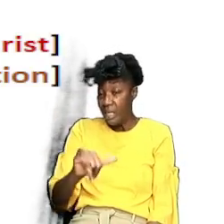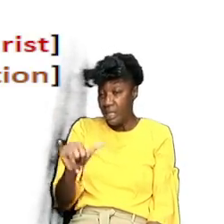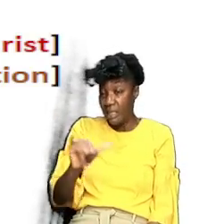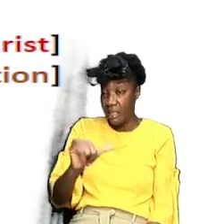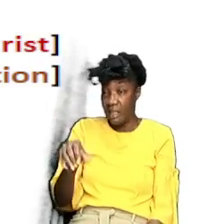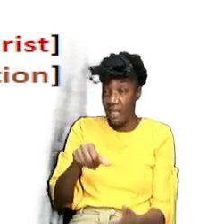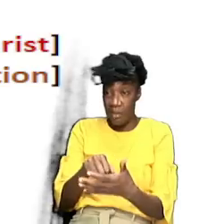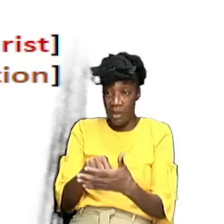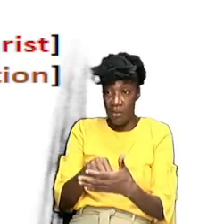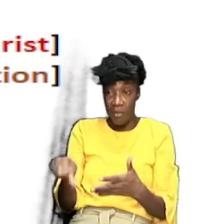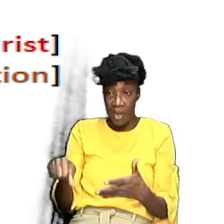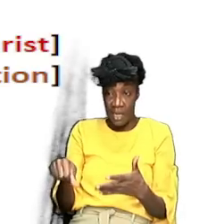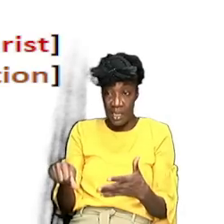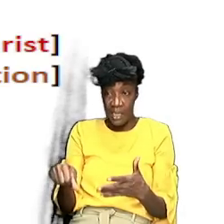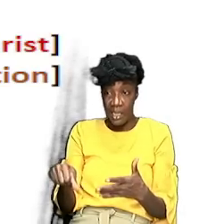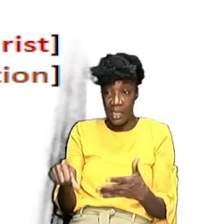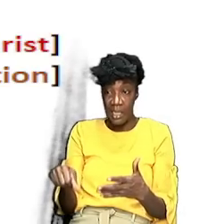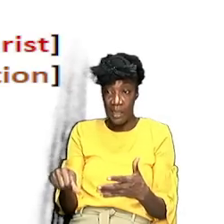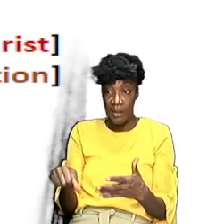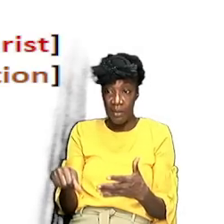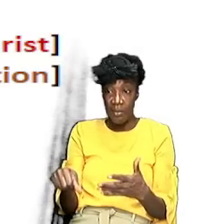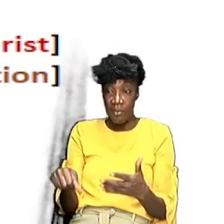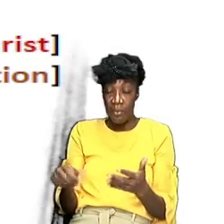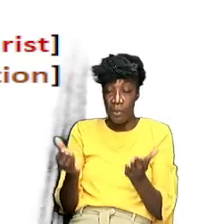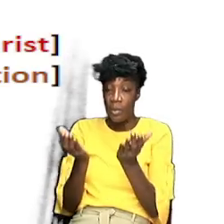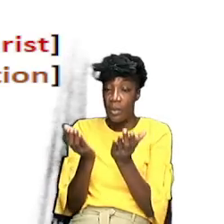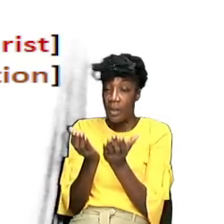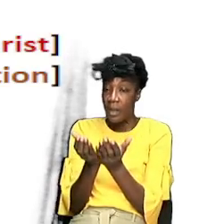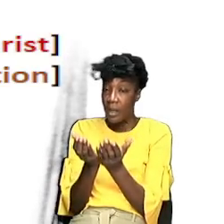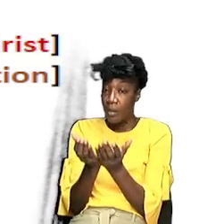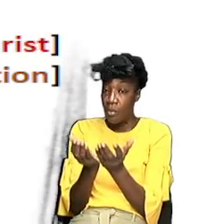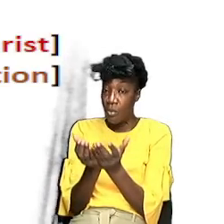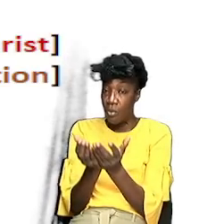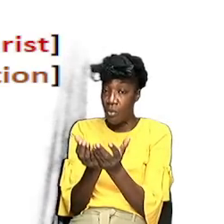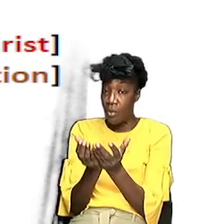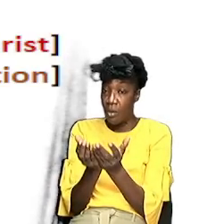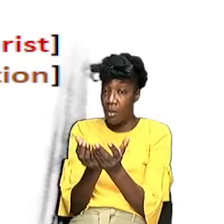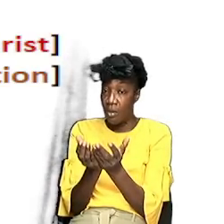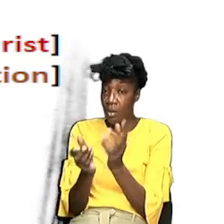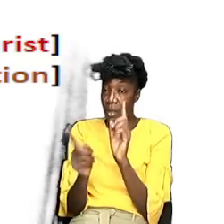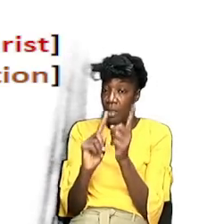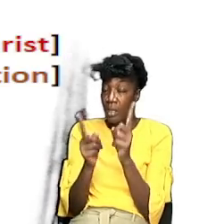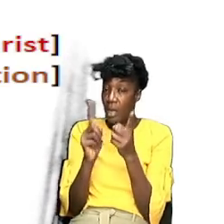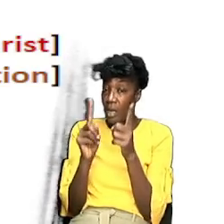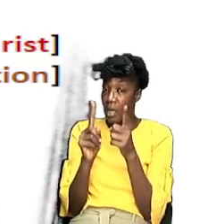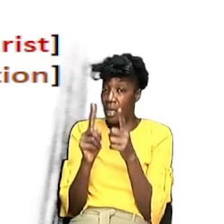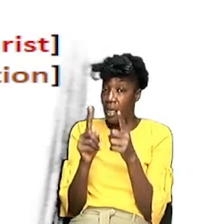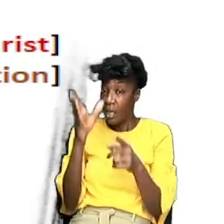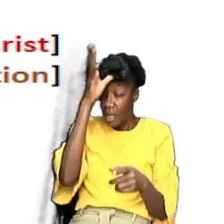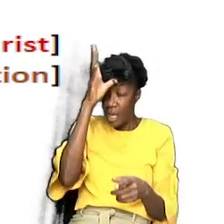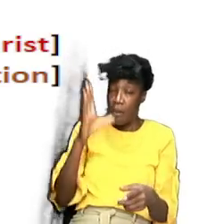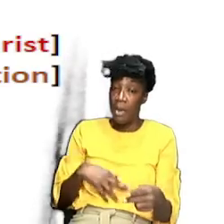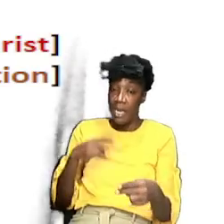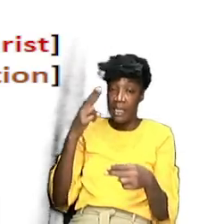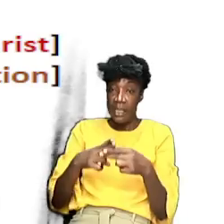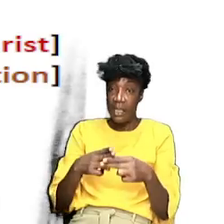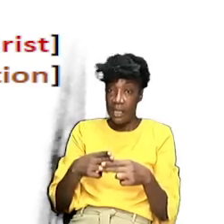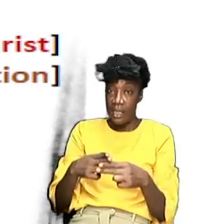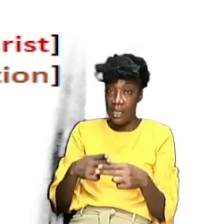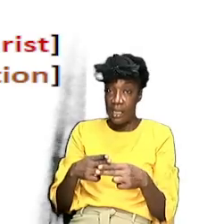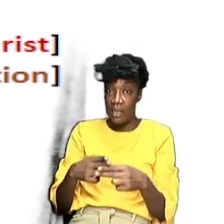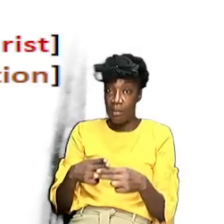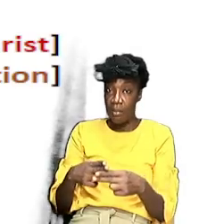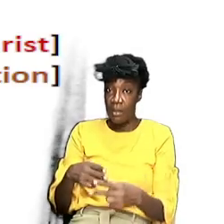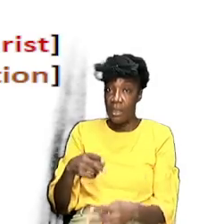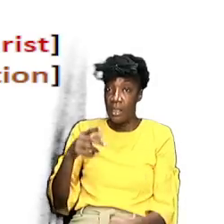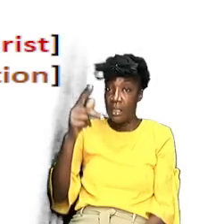you would realize that the book of Ephesus mentions a man by the name of Tychicus. Praise God. Make sure I pronounce